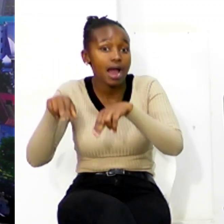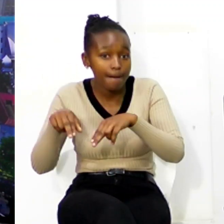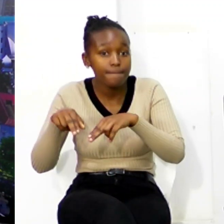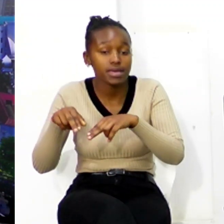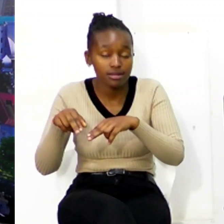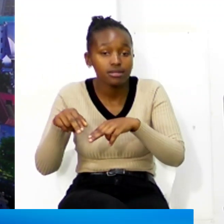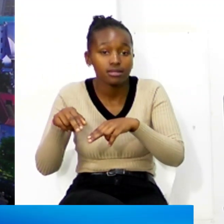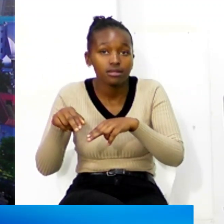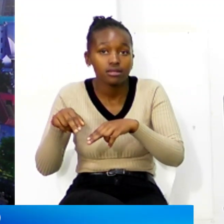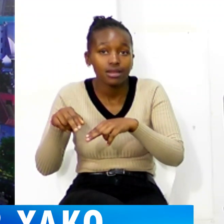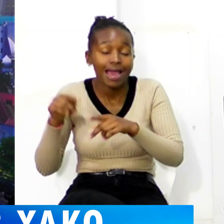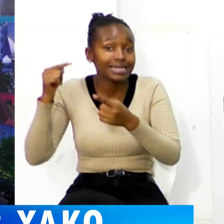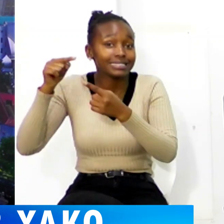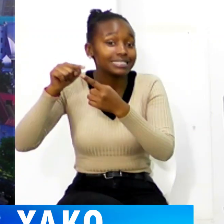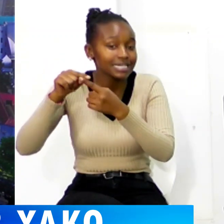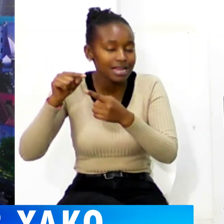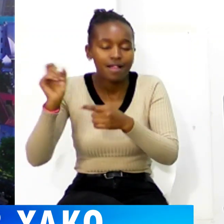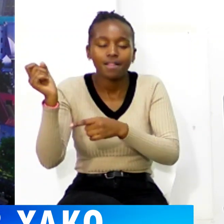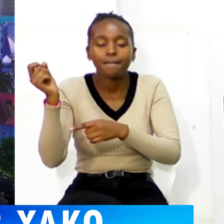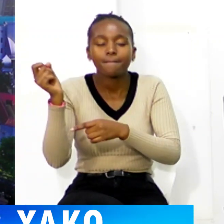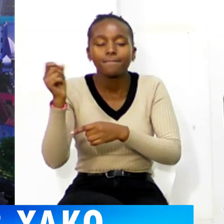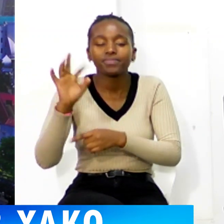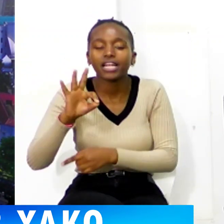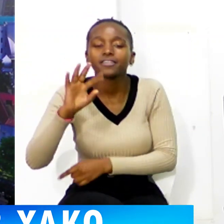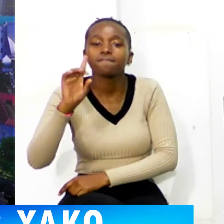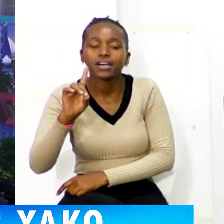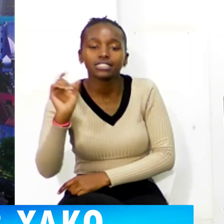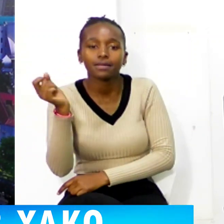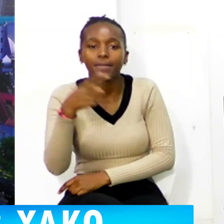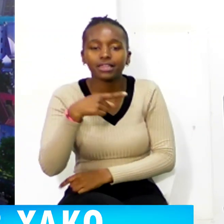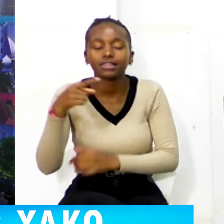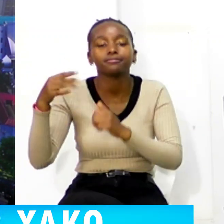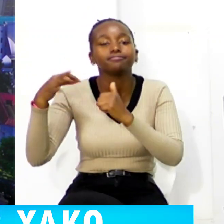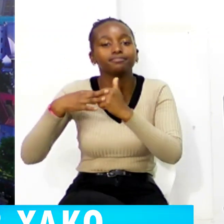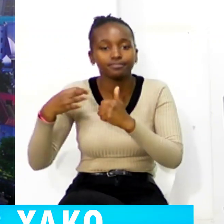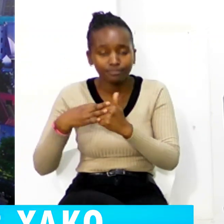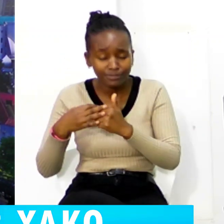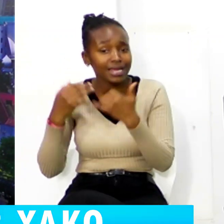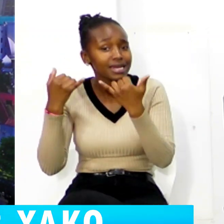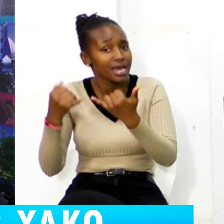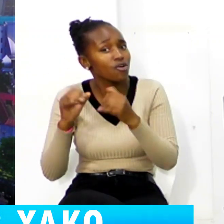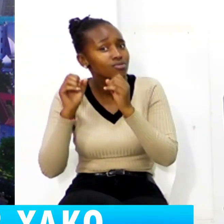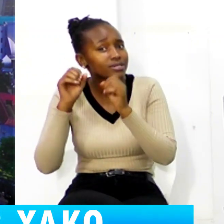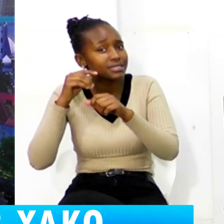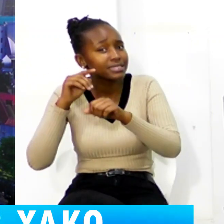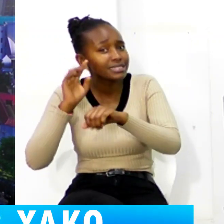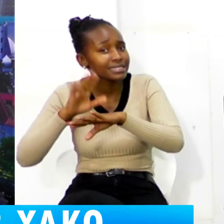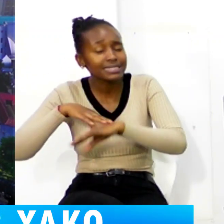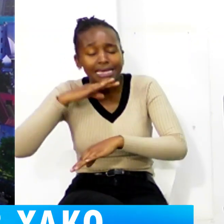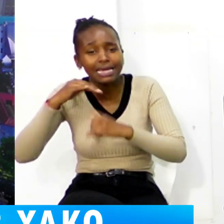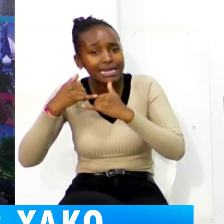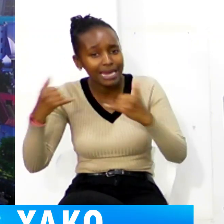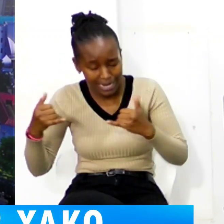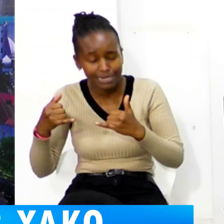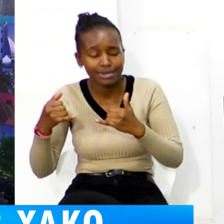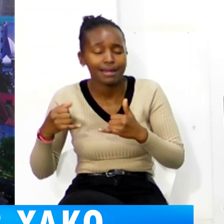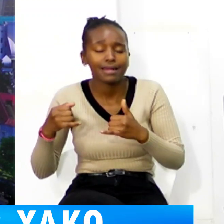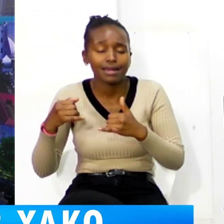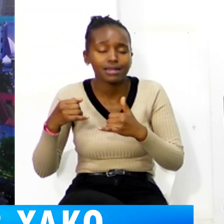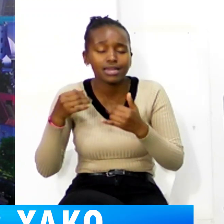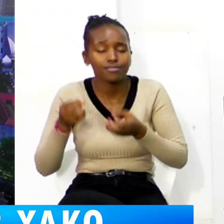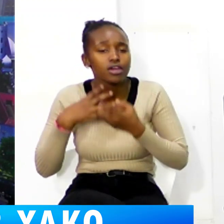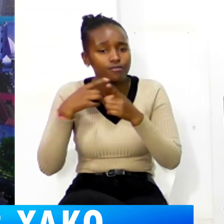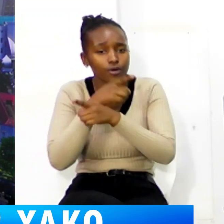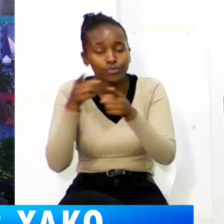at 31st. So we would want to 31st of August. We would want all customers using prepaid